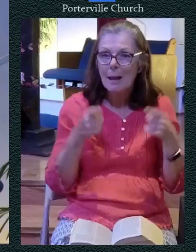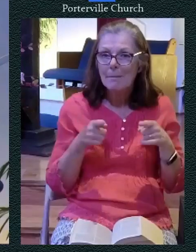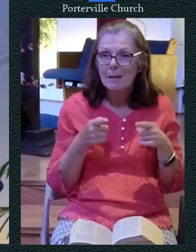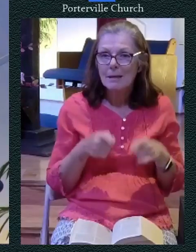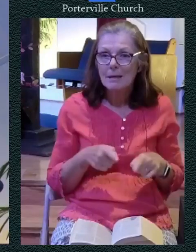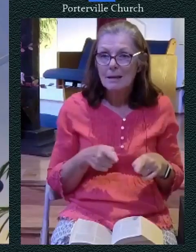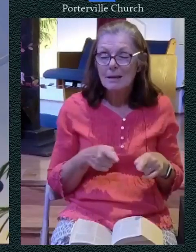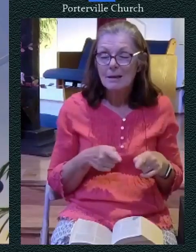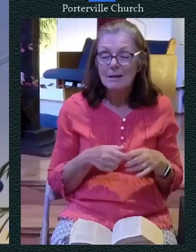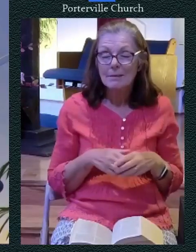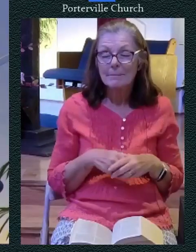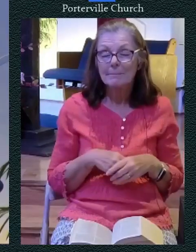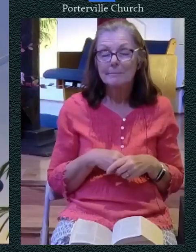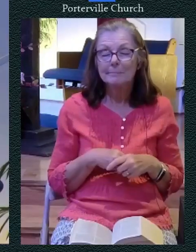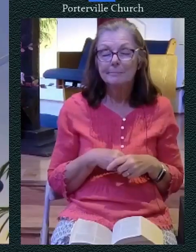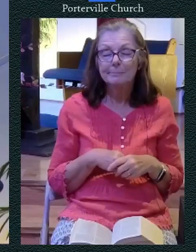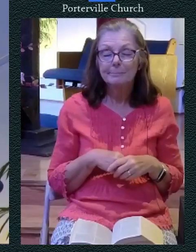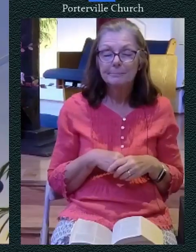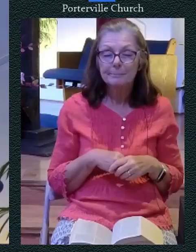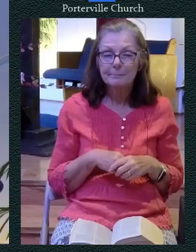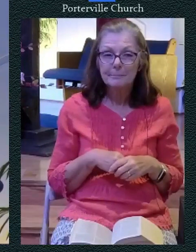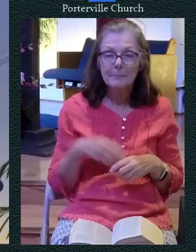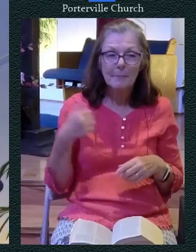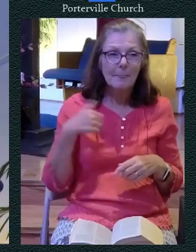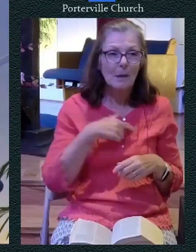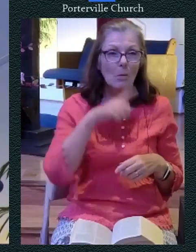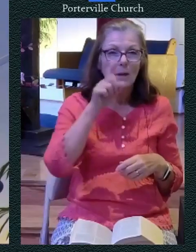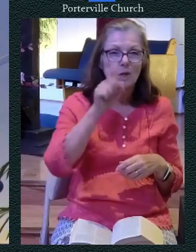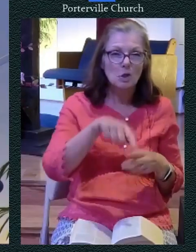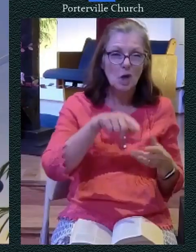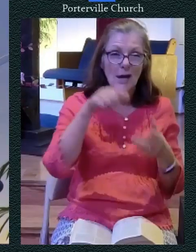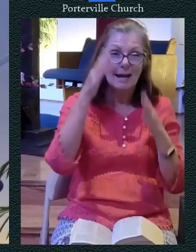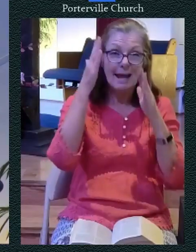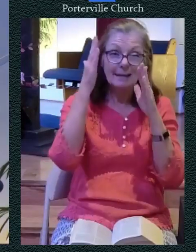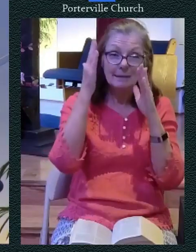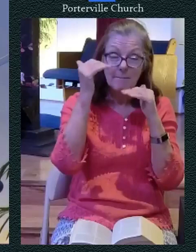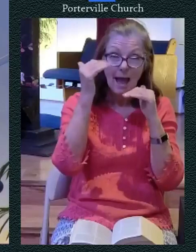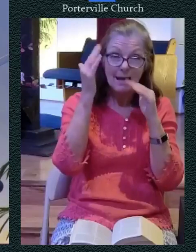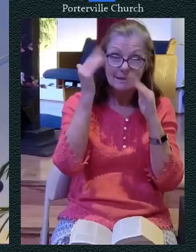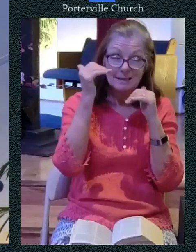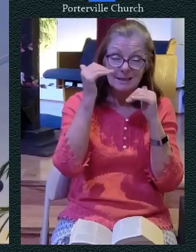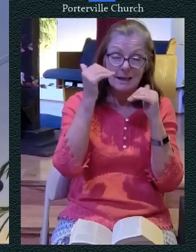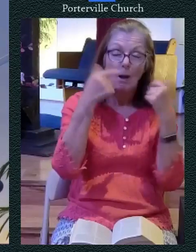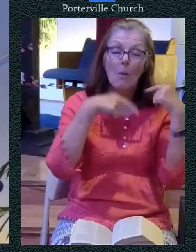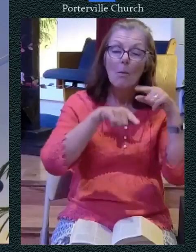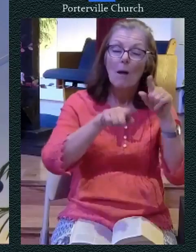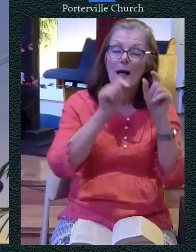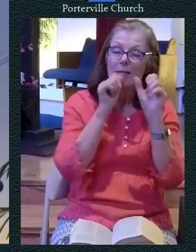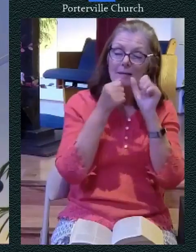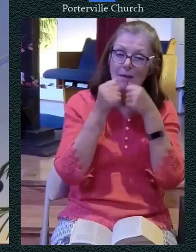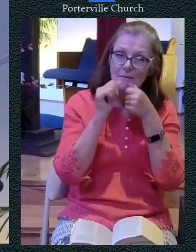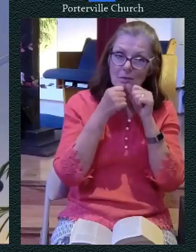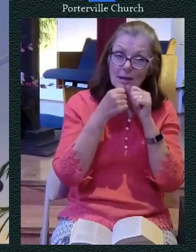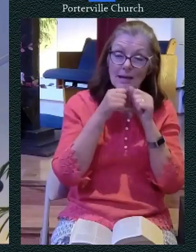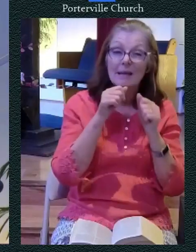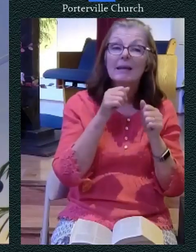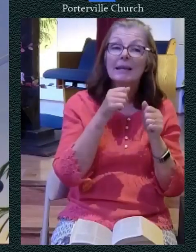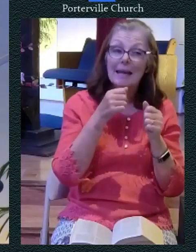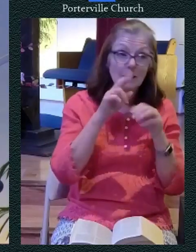vision. And so we should expect in the context of suffering to feel disoriented.